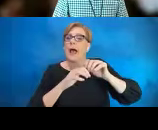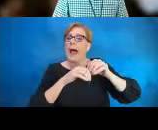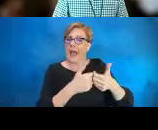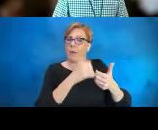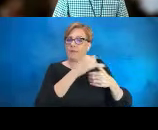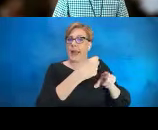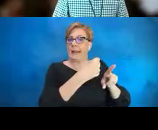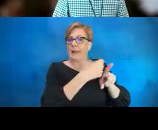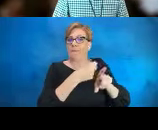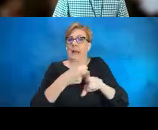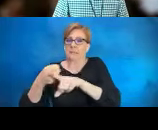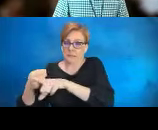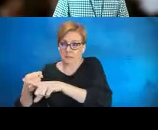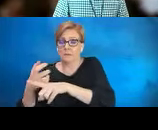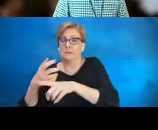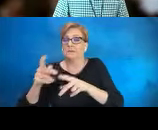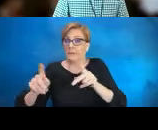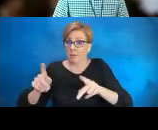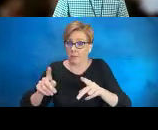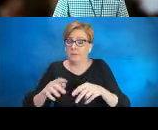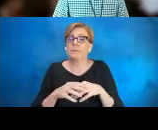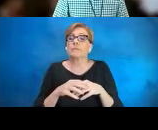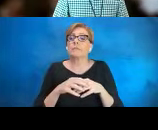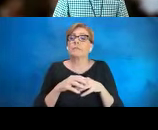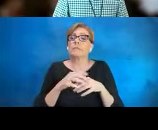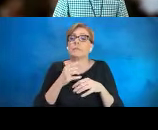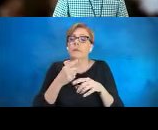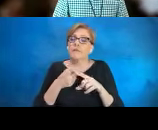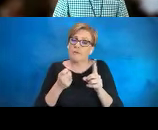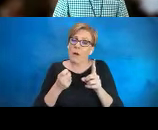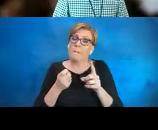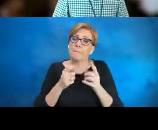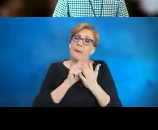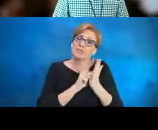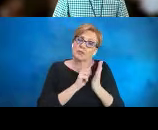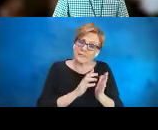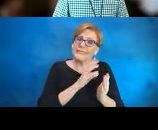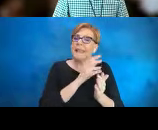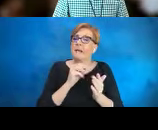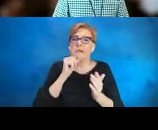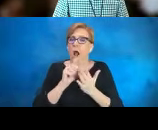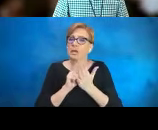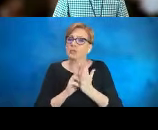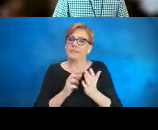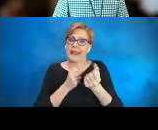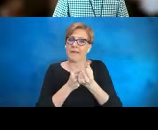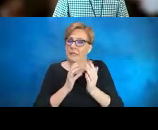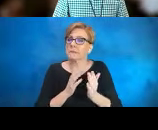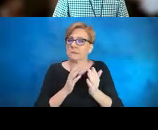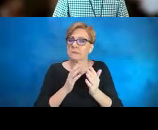interviews with people who represent claimants, both attorney and non-attorney benefit representatives. We did this